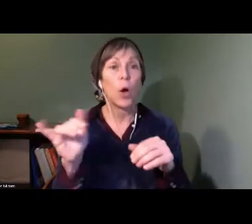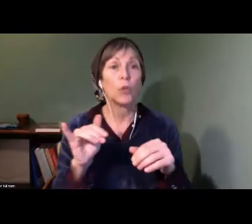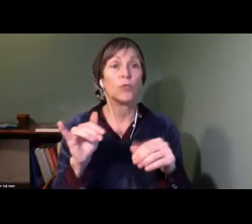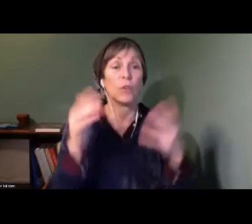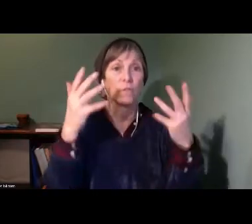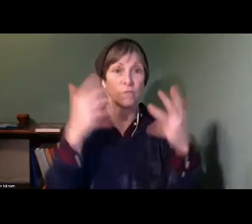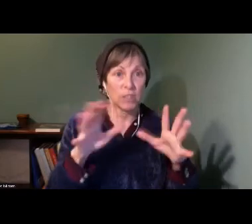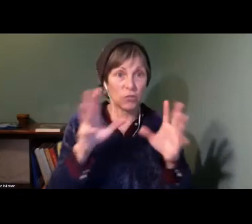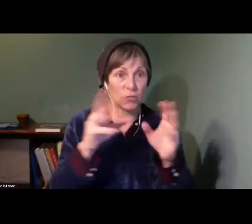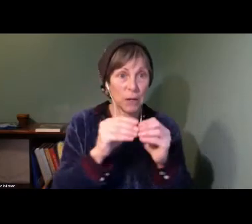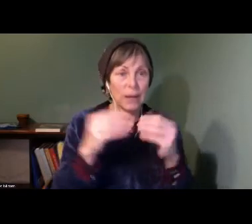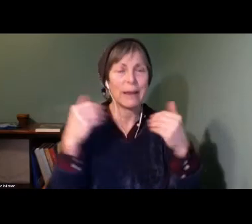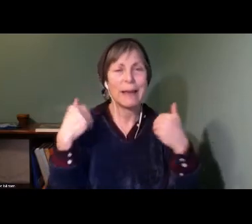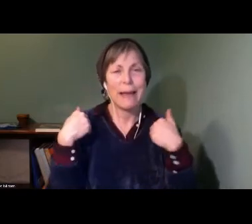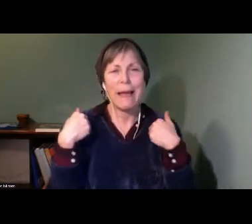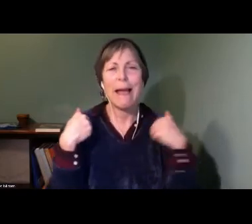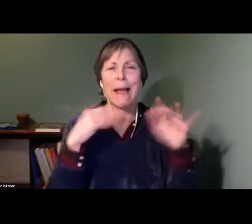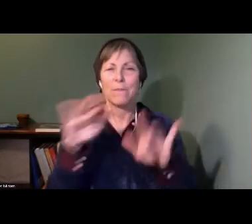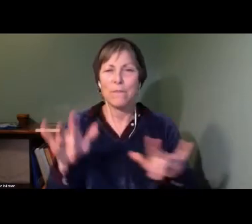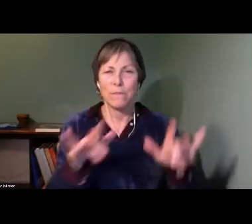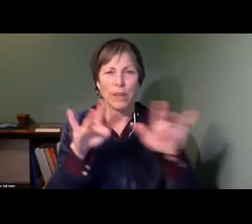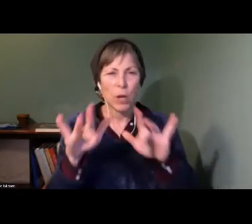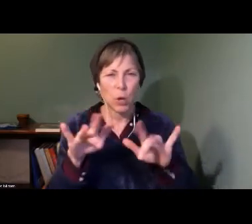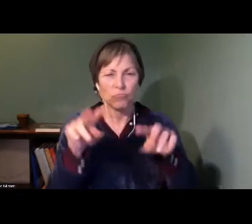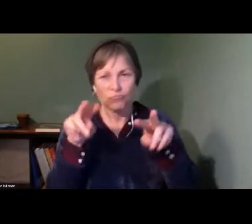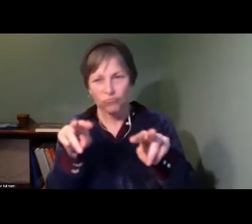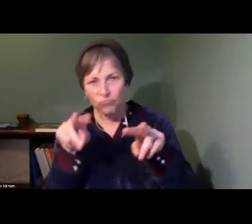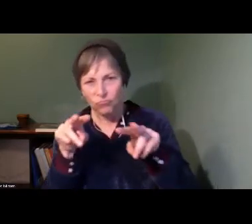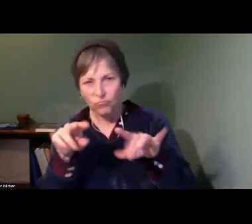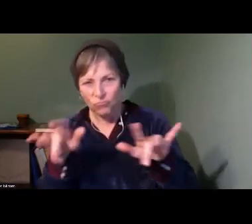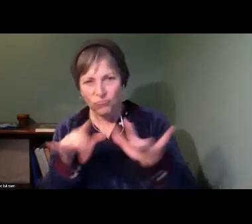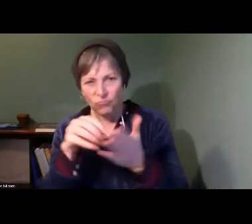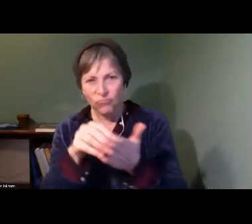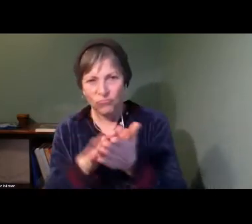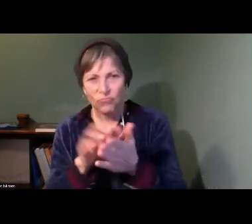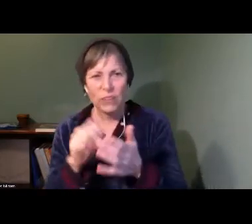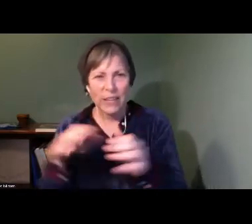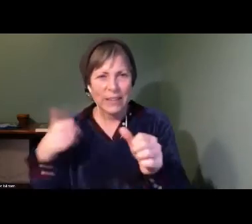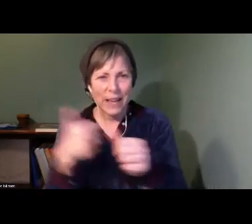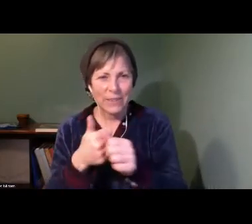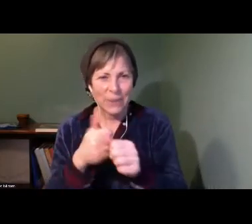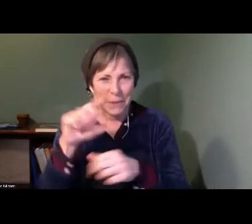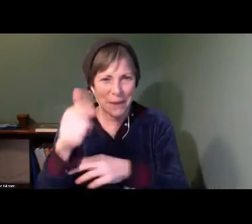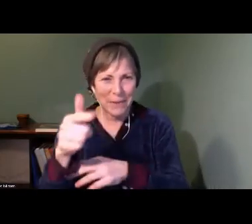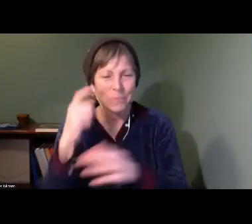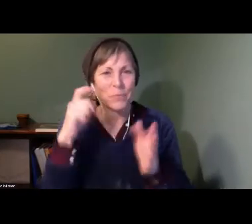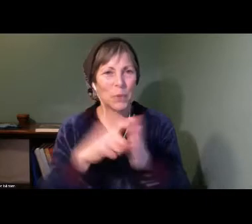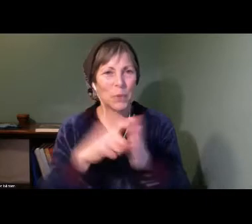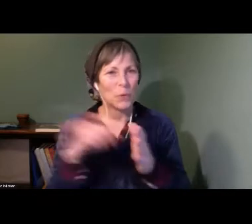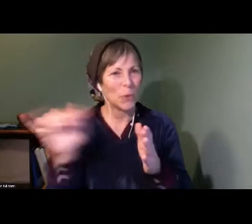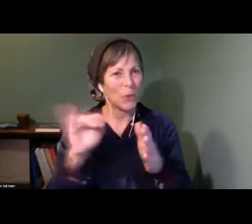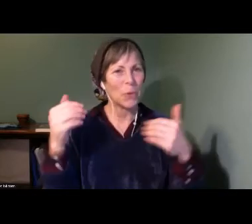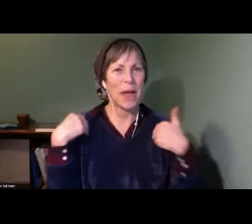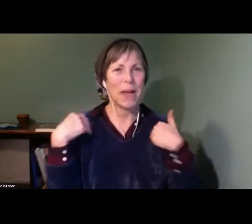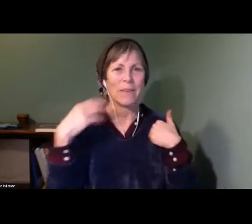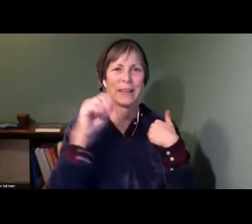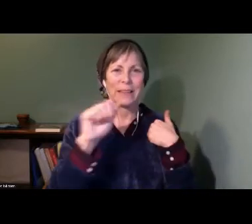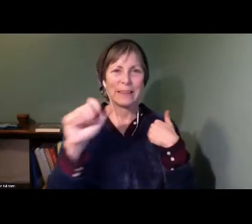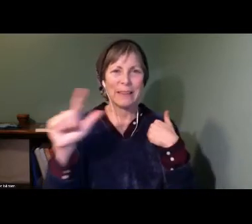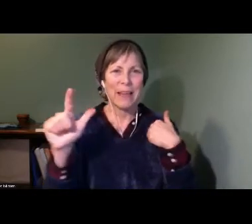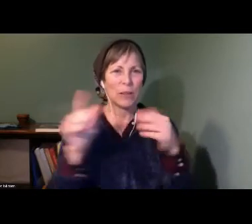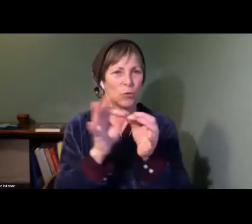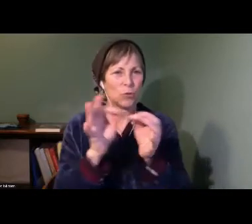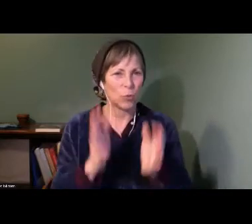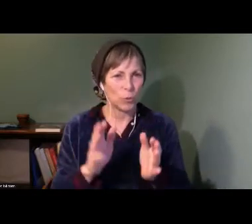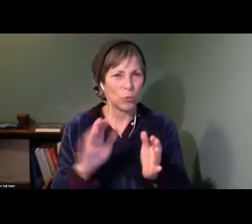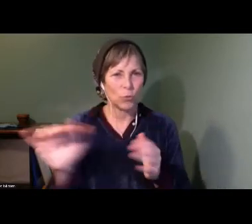meeting for anyone who wants to catch up afterwards. You may have also noticed that we have ASL interpreters with us today and